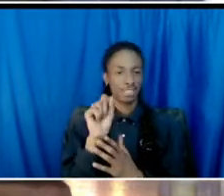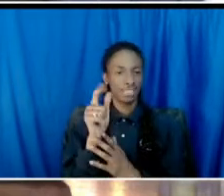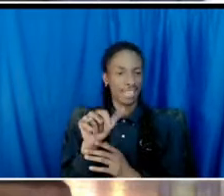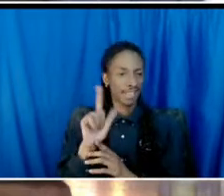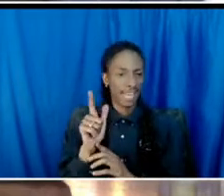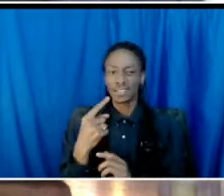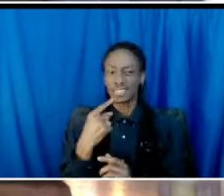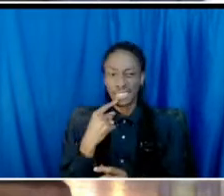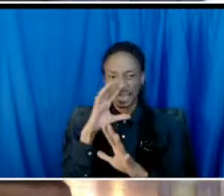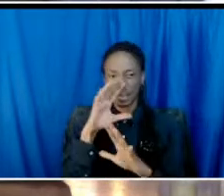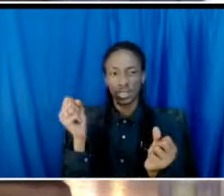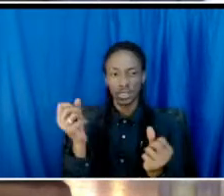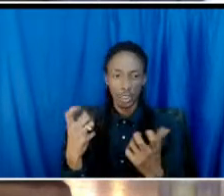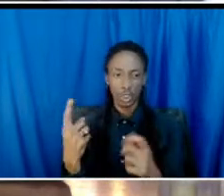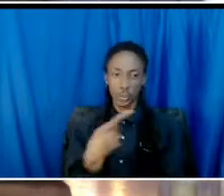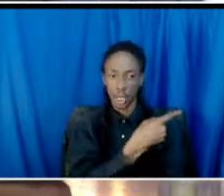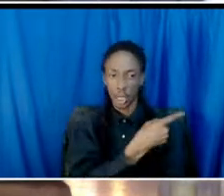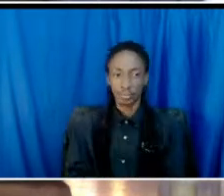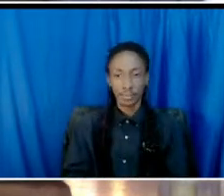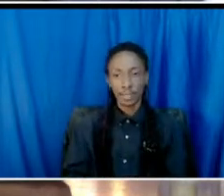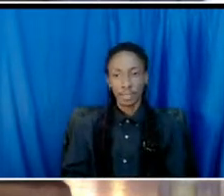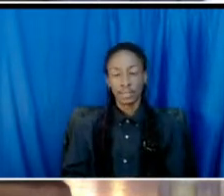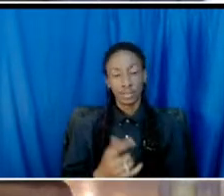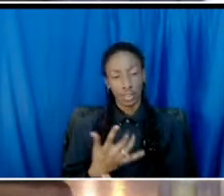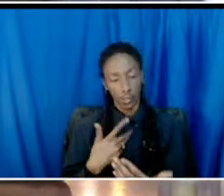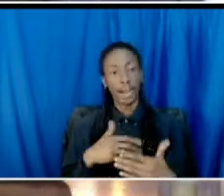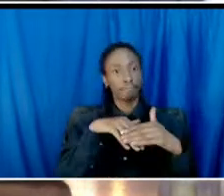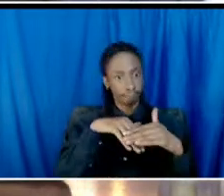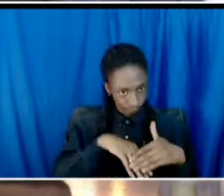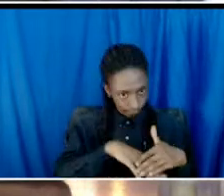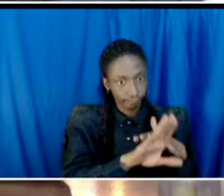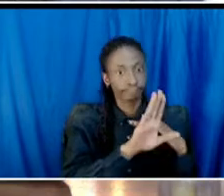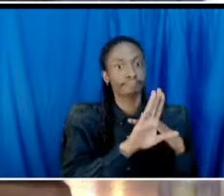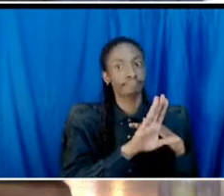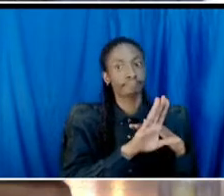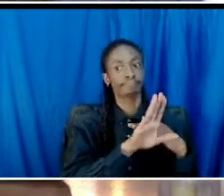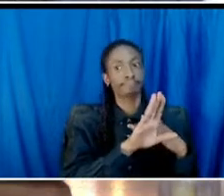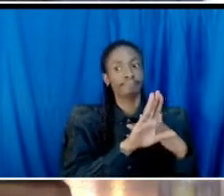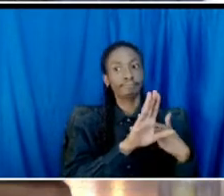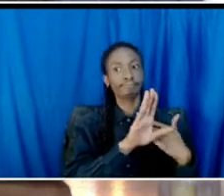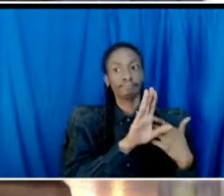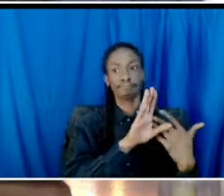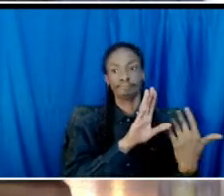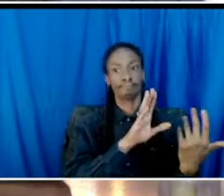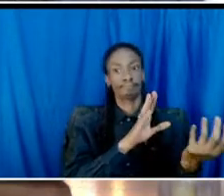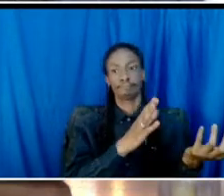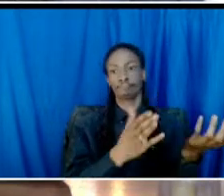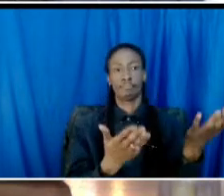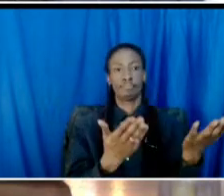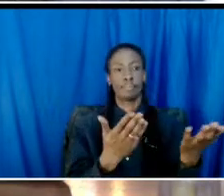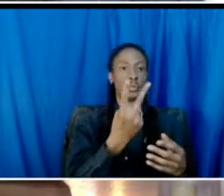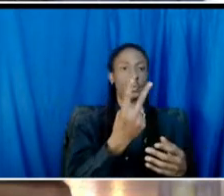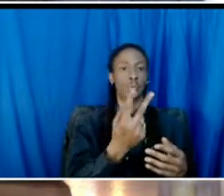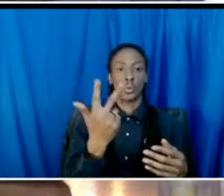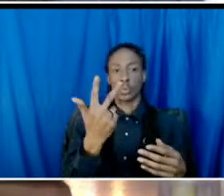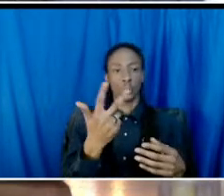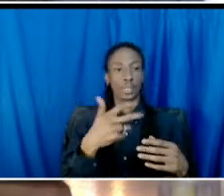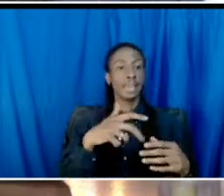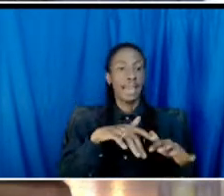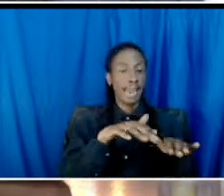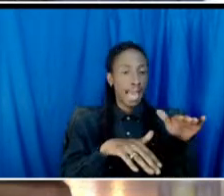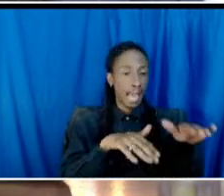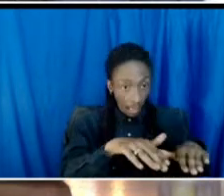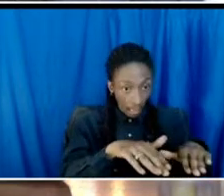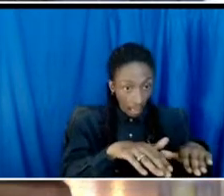wants you in the meeting. I proceeded into the Oval Office. I took probably 2 or 3 steps in, and I stopped because I